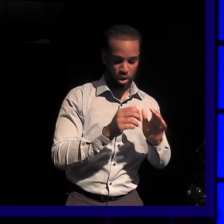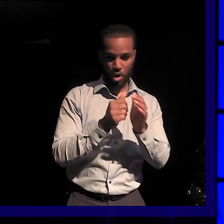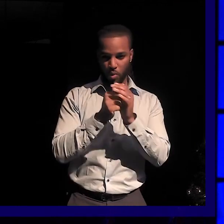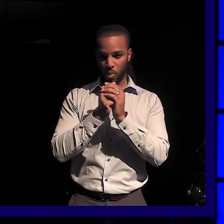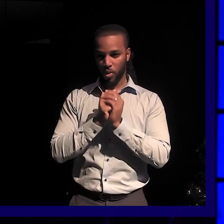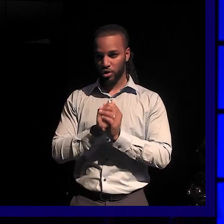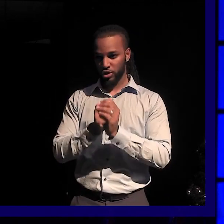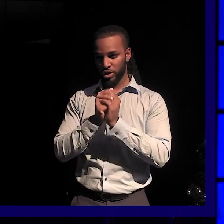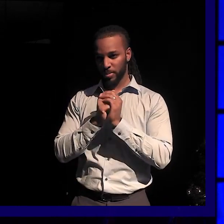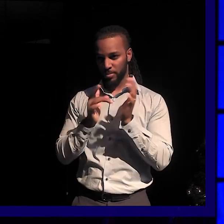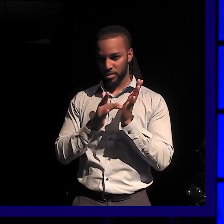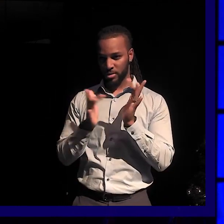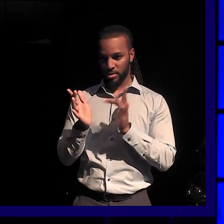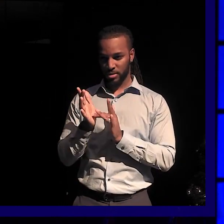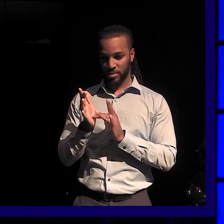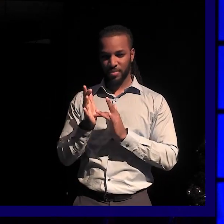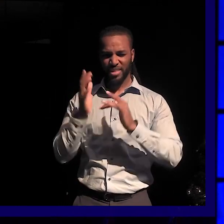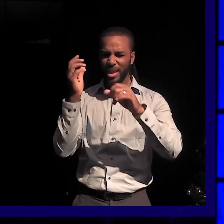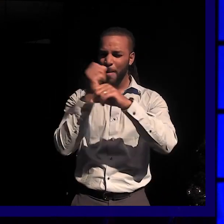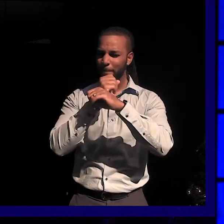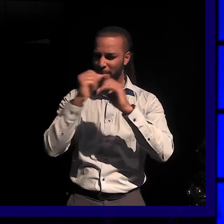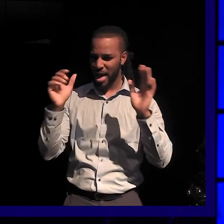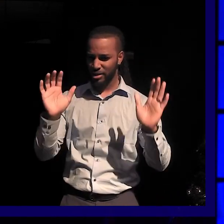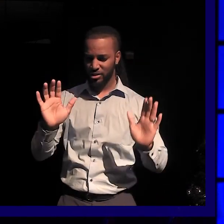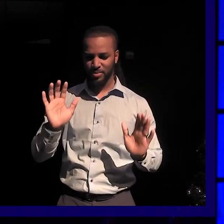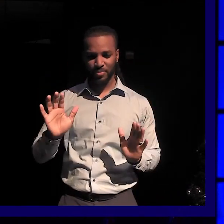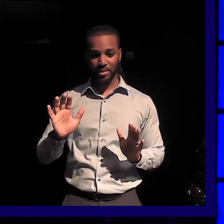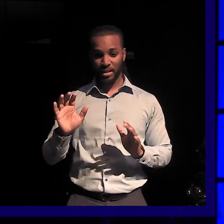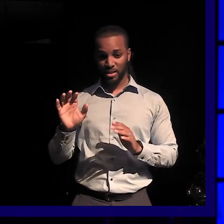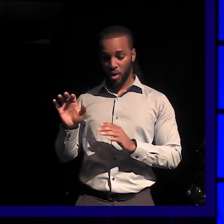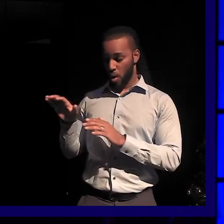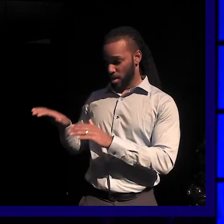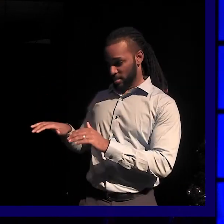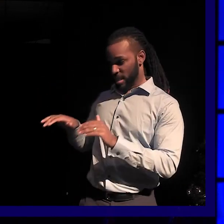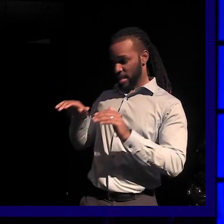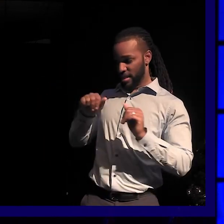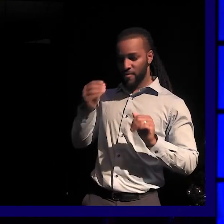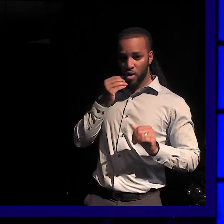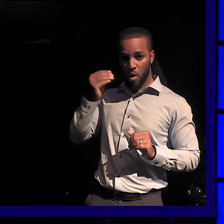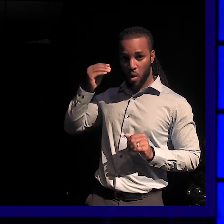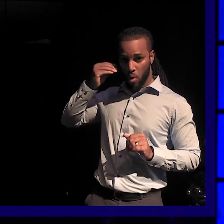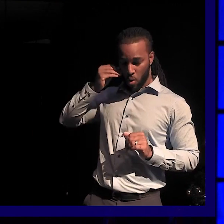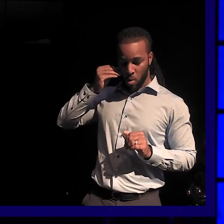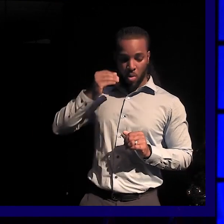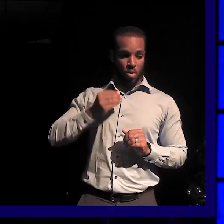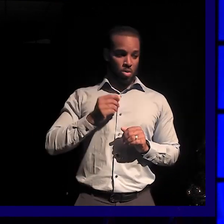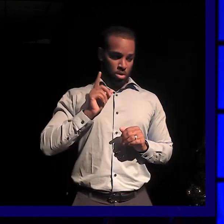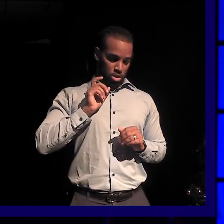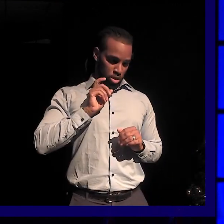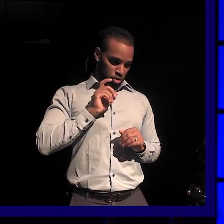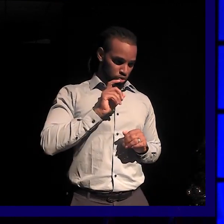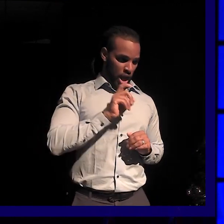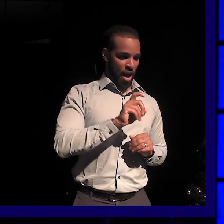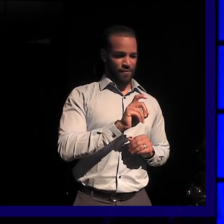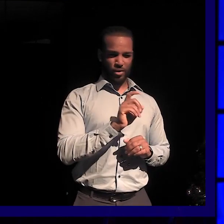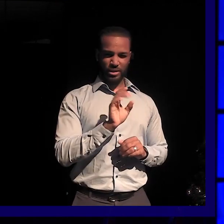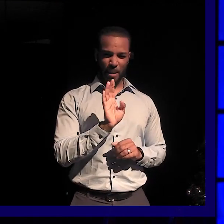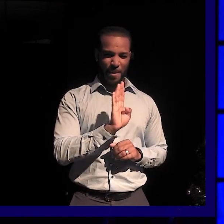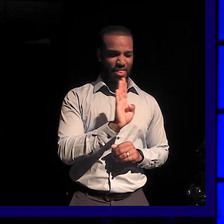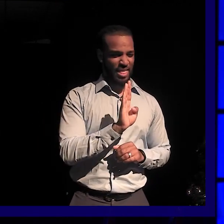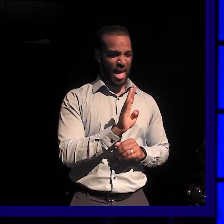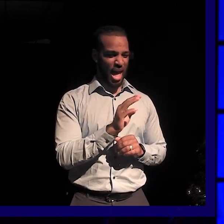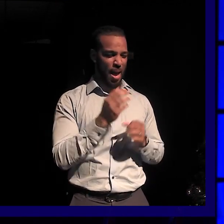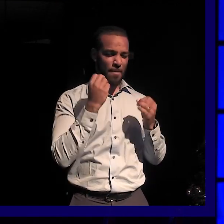worshipped. Imagine the scene. They leave Herod. They have 6 miles to go before they get to Bethlehem. Each